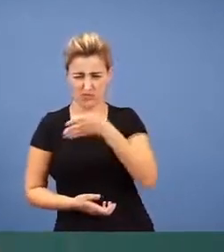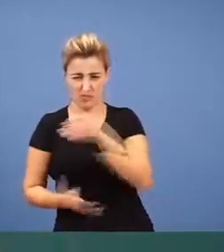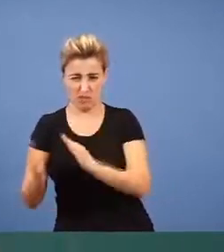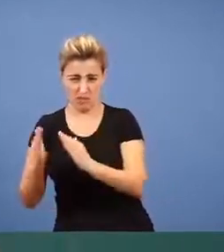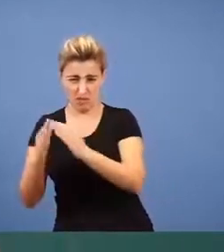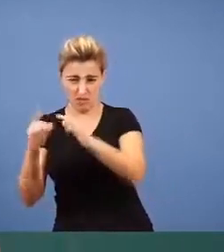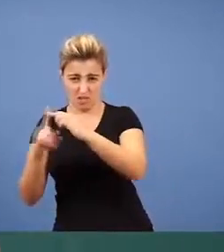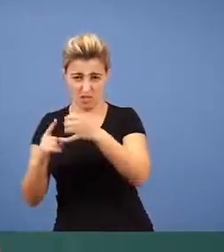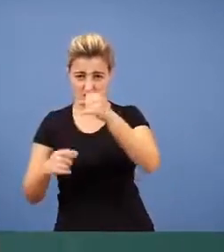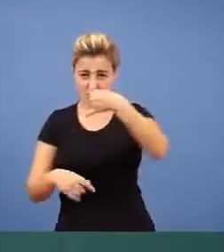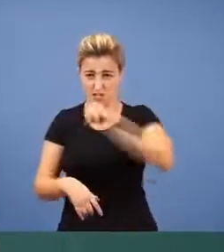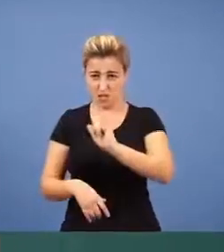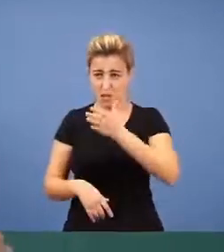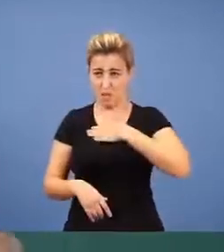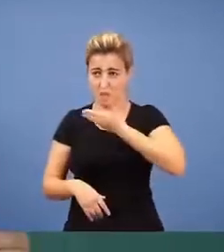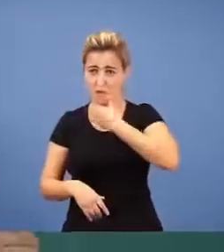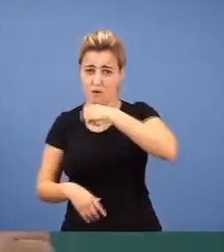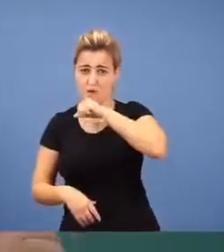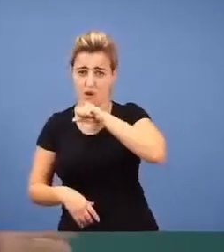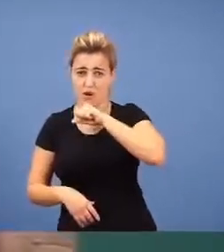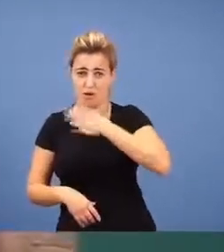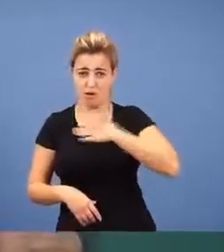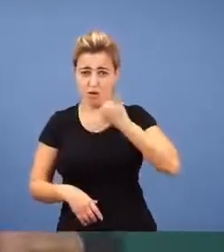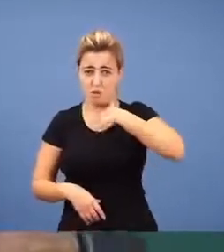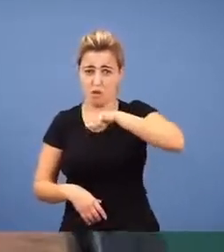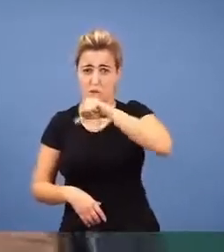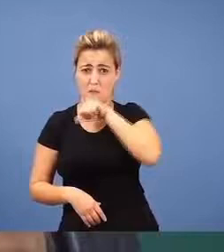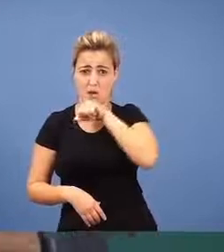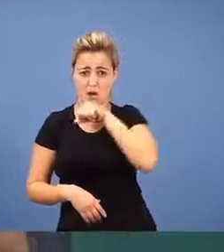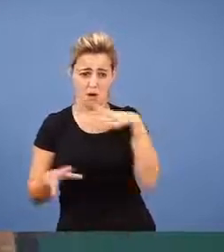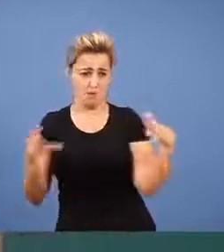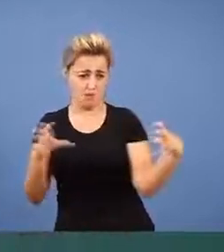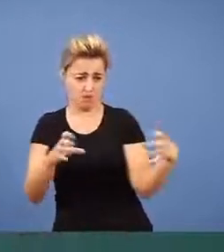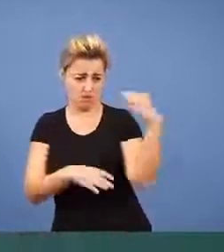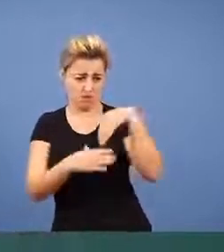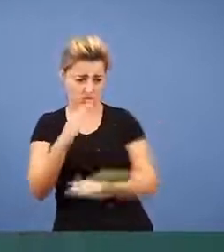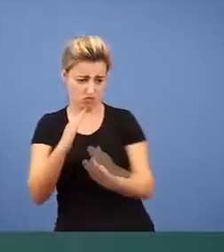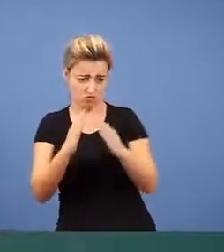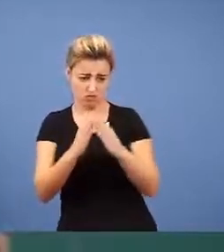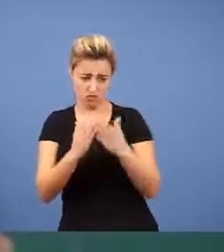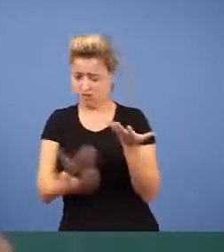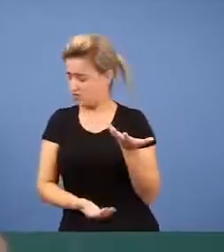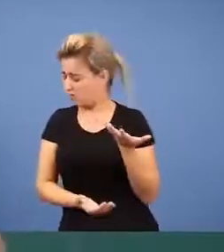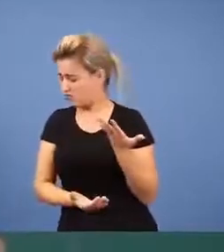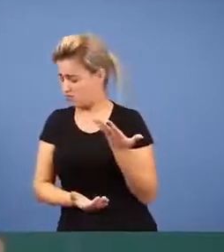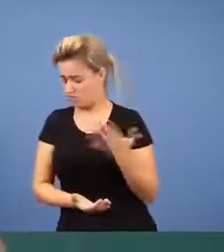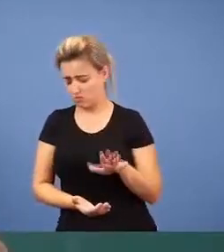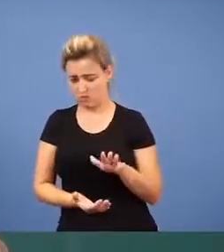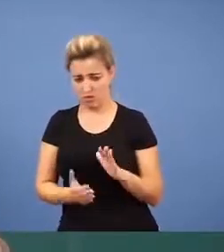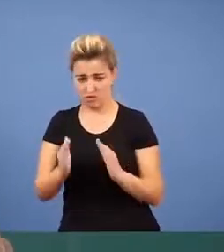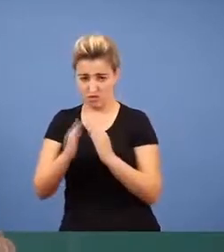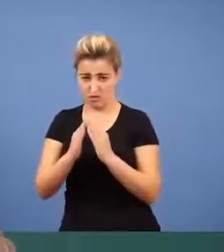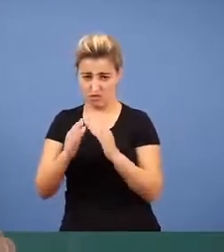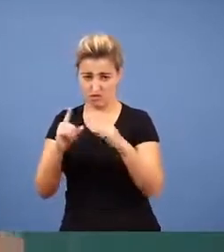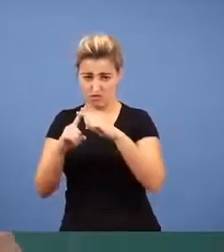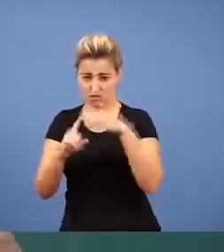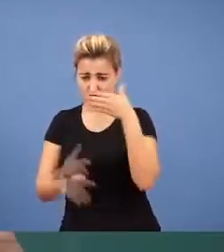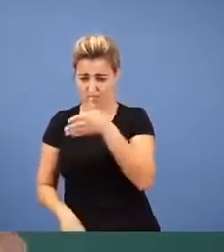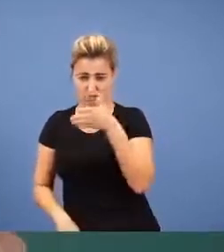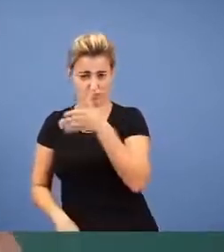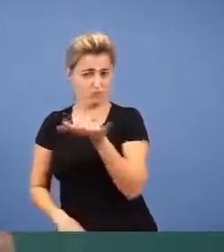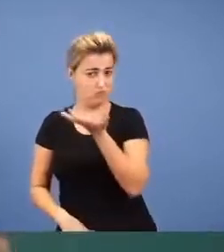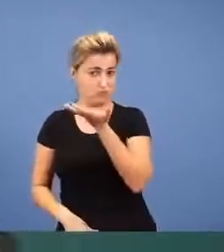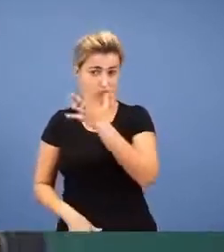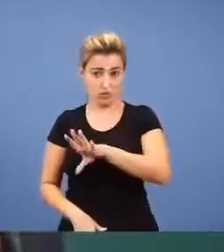the kid was paying attention, but he was. The kid didn't want to go to church anymore. They fasted, nothing happened. But the problem was between